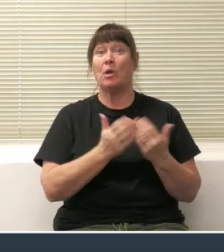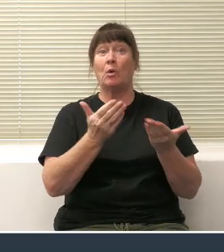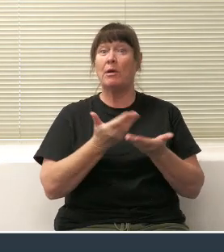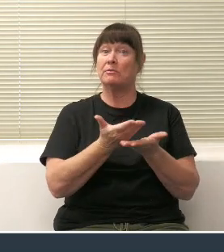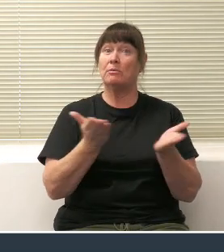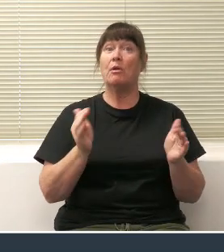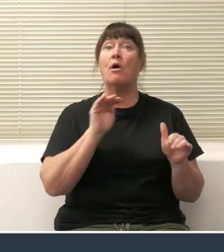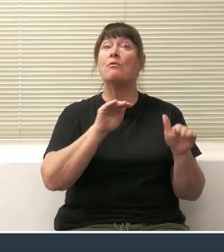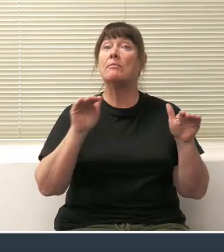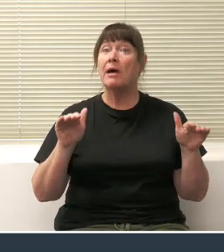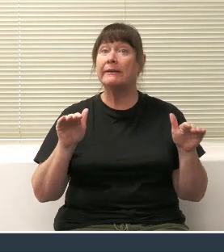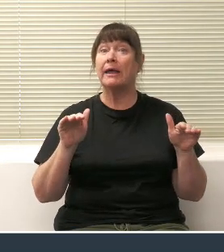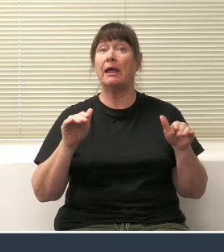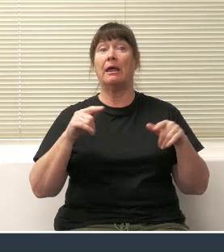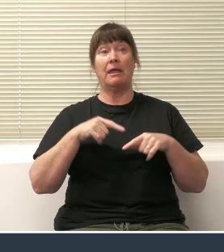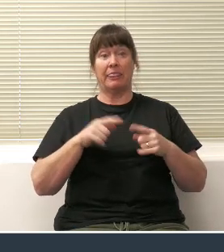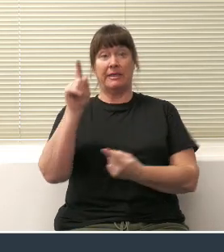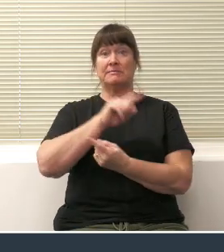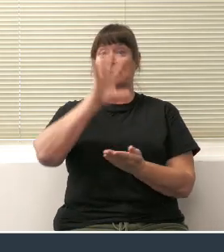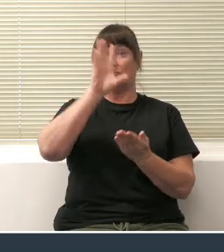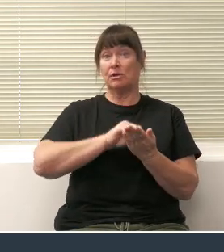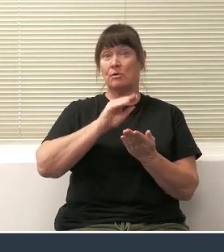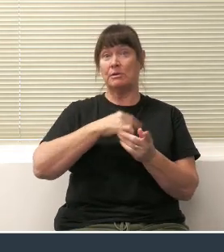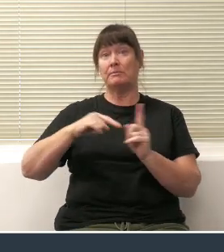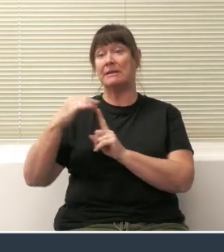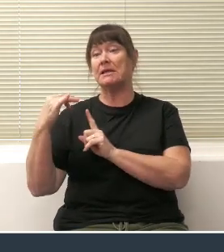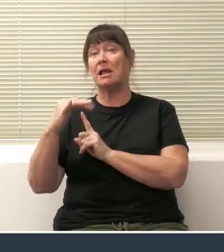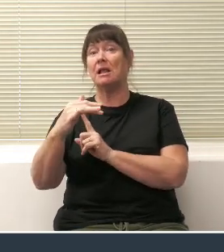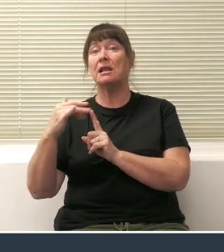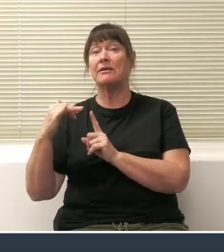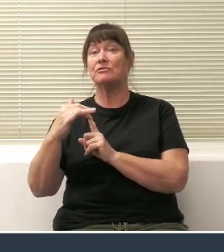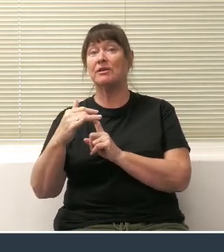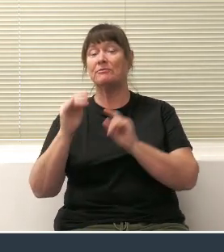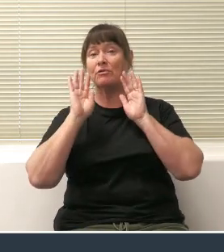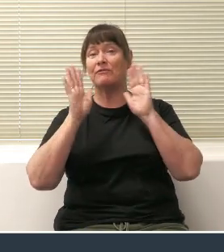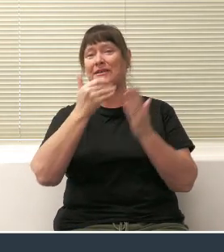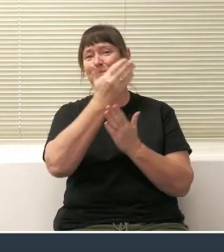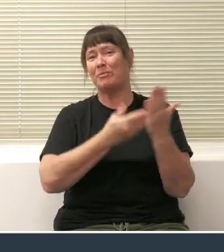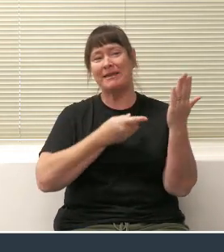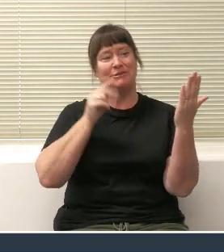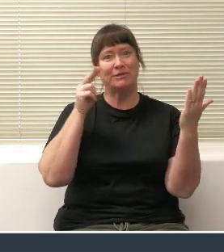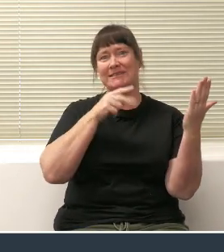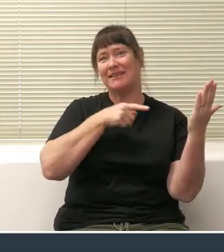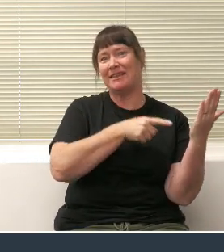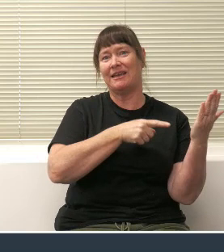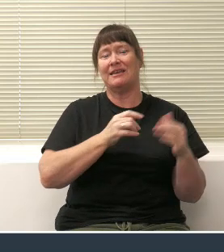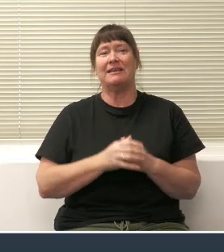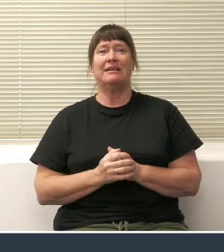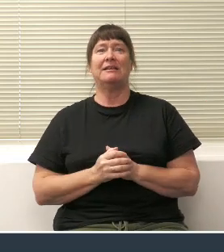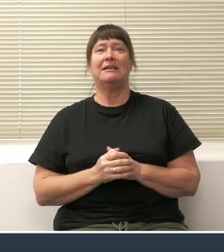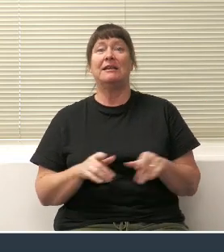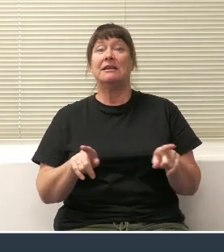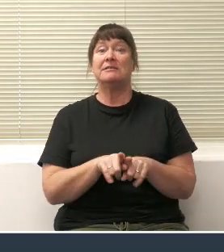reminder, of course, that this meeting is being recorded and live streamed via our council Facebook page. I will